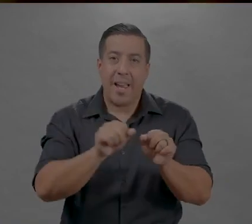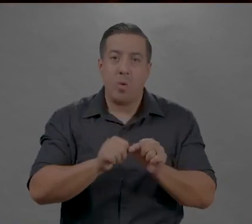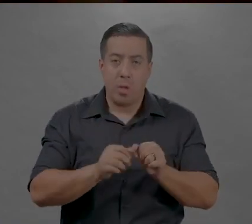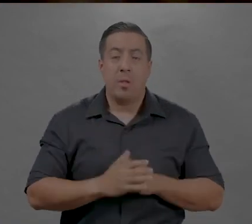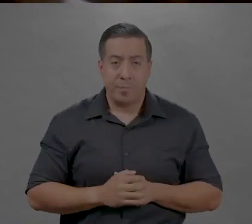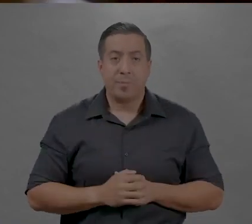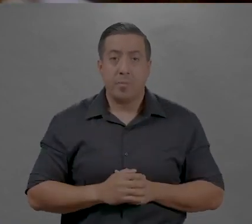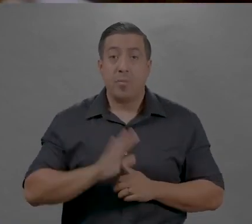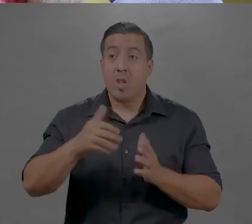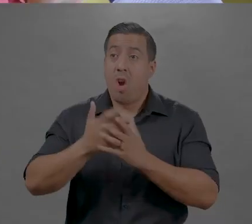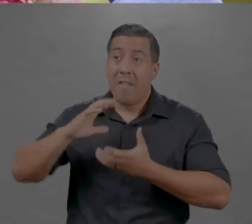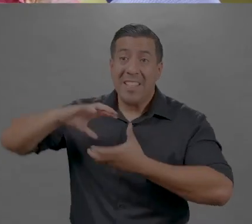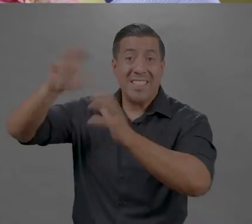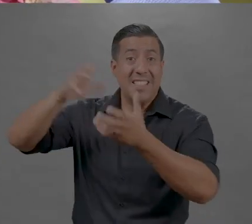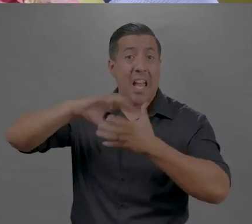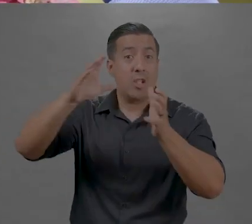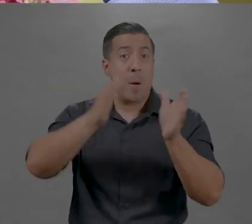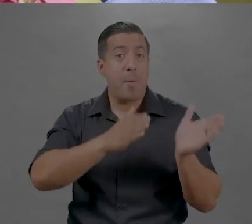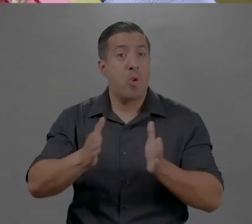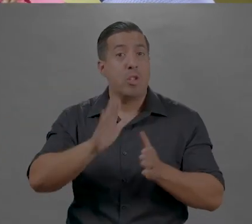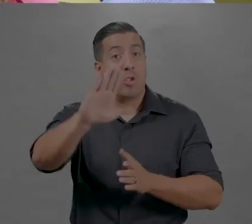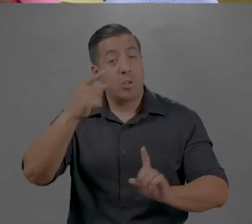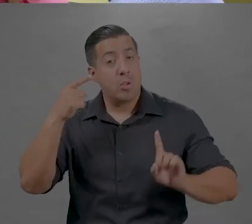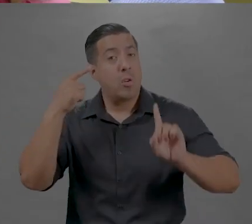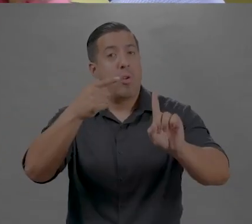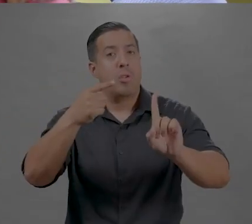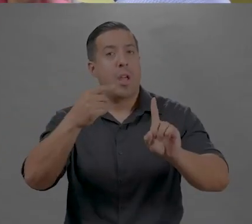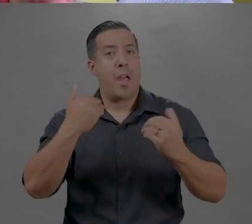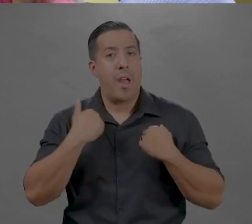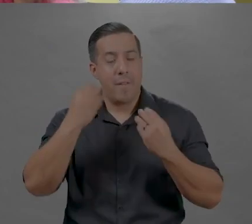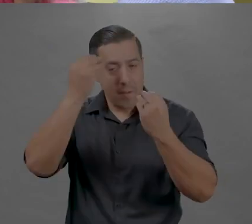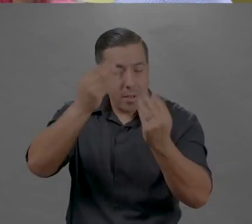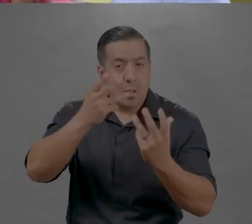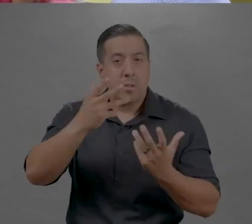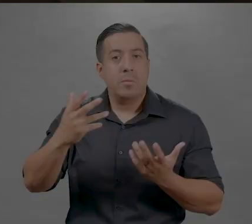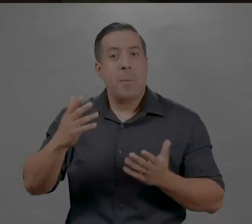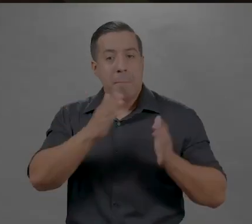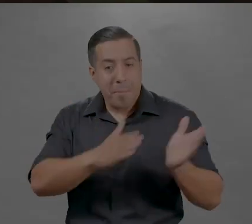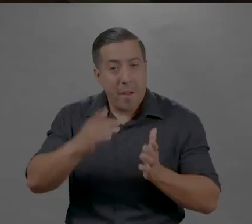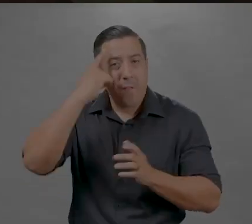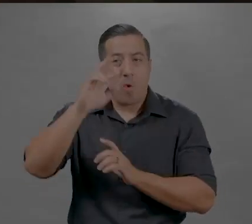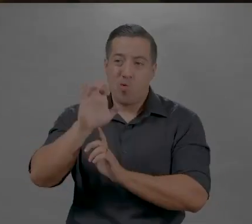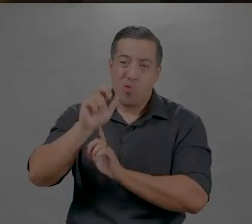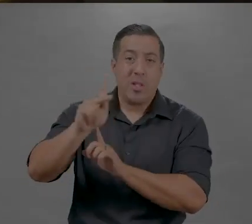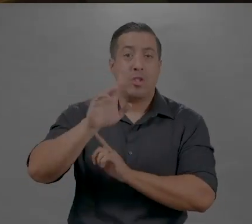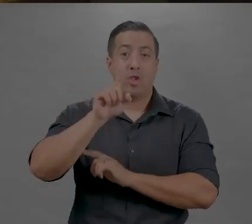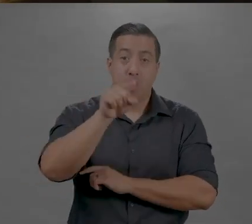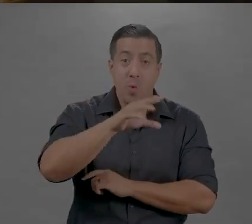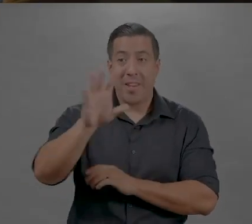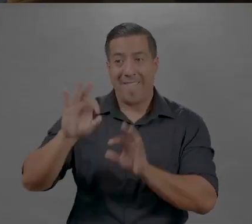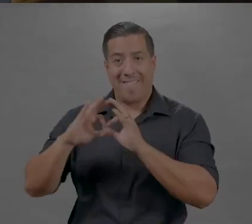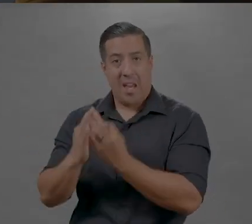appropriate routes and procedures for your area. As with all disaster preparation, your main goal is to stay informed